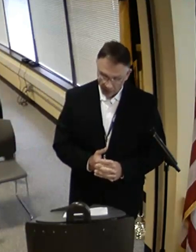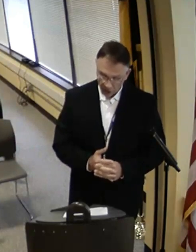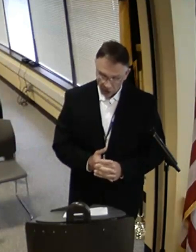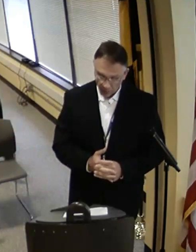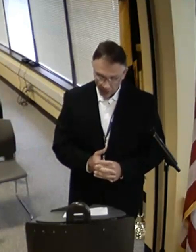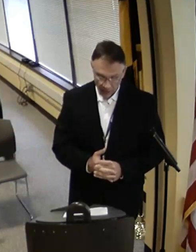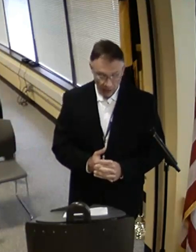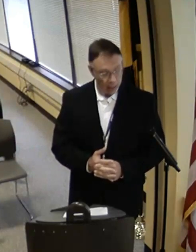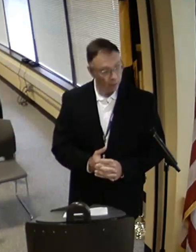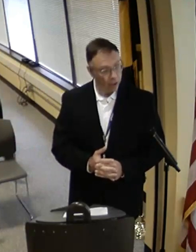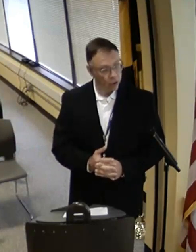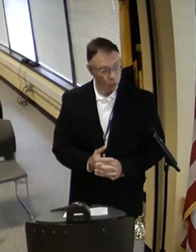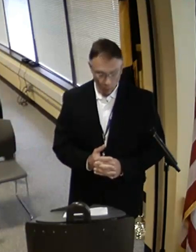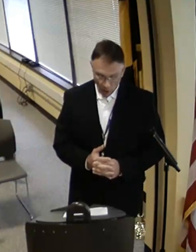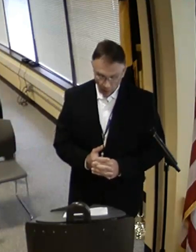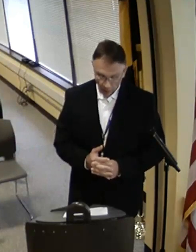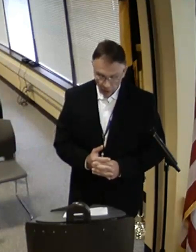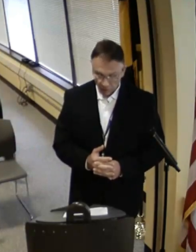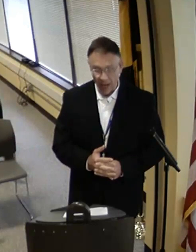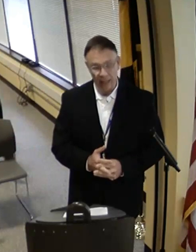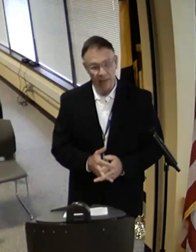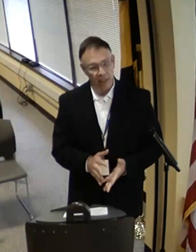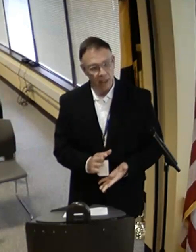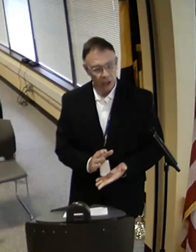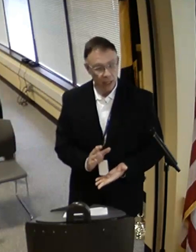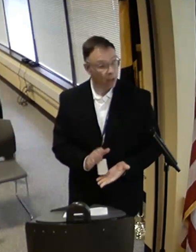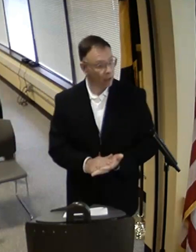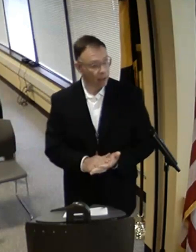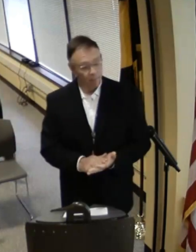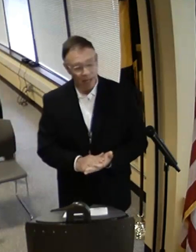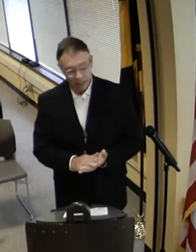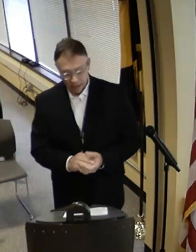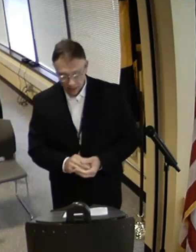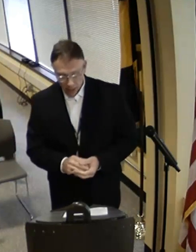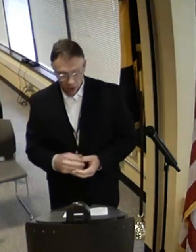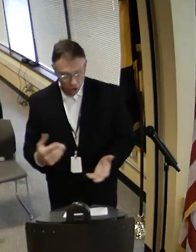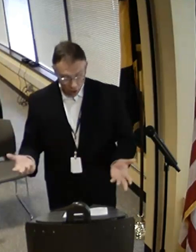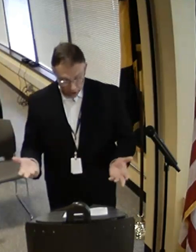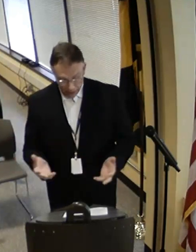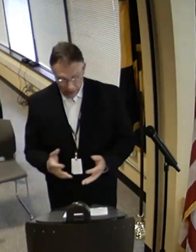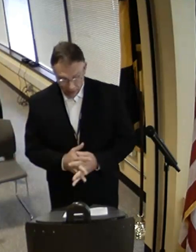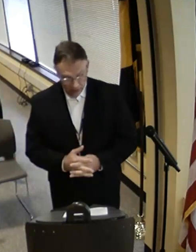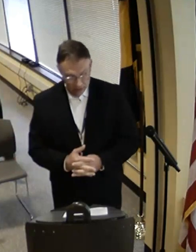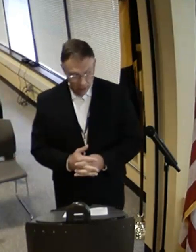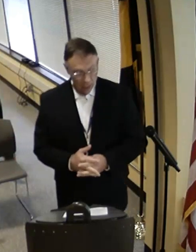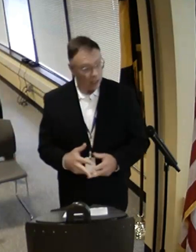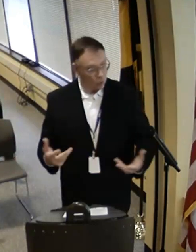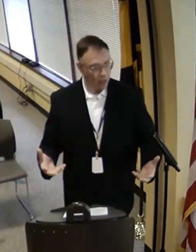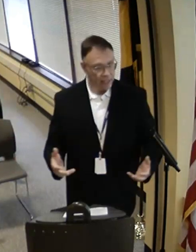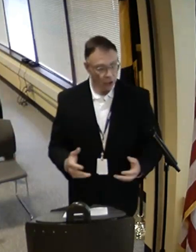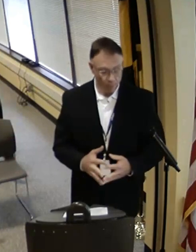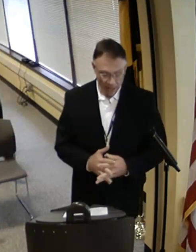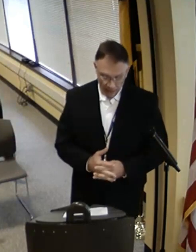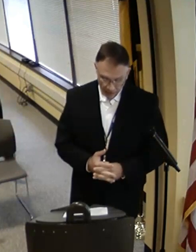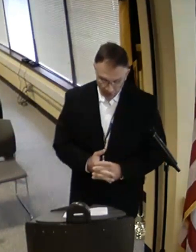provided information to prevent and reduce stormwater pollution from activities such as building maintenance, construction activities, as